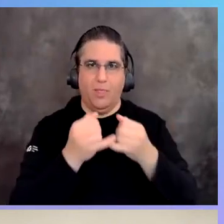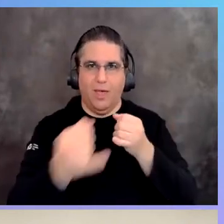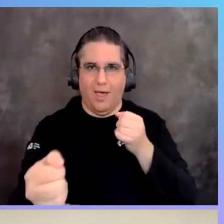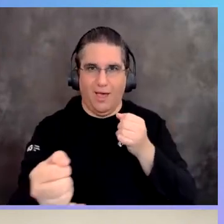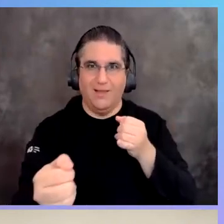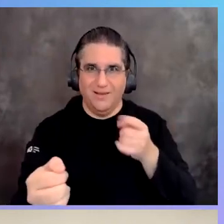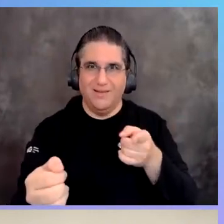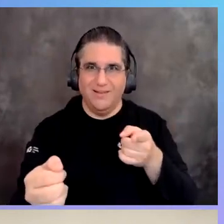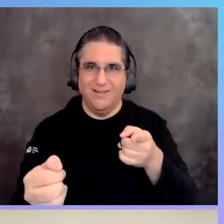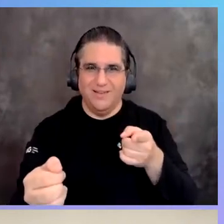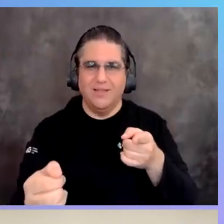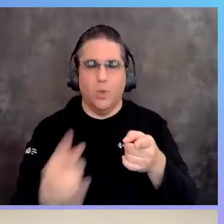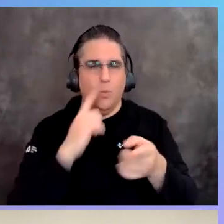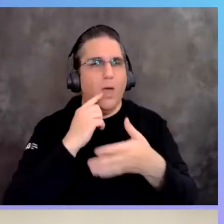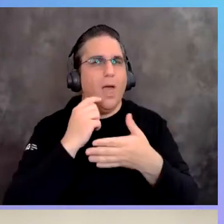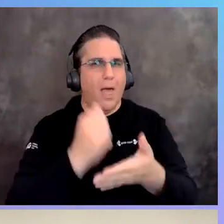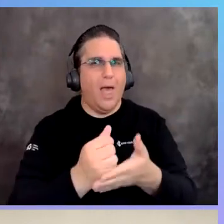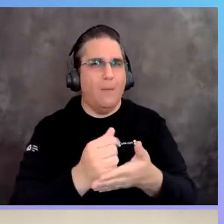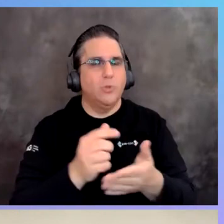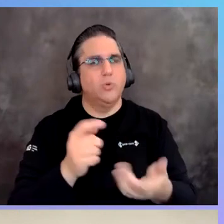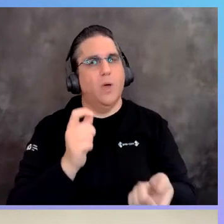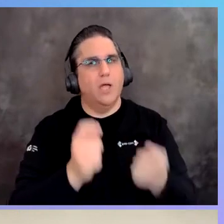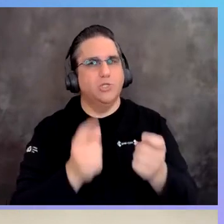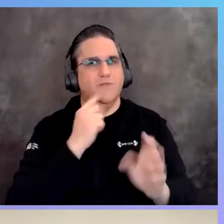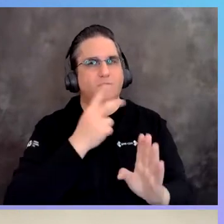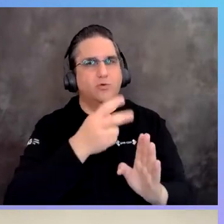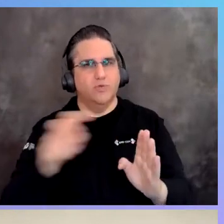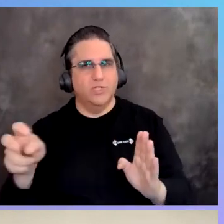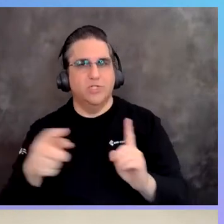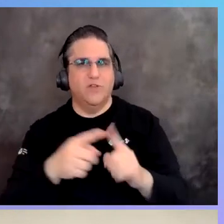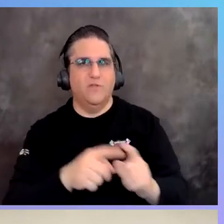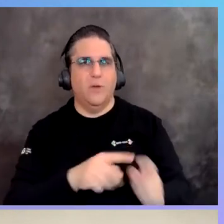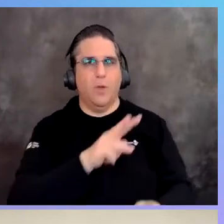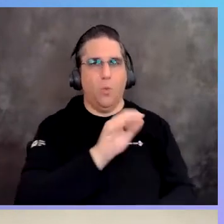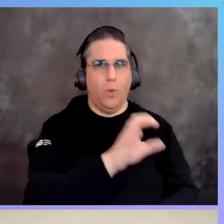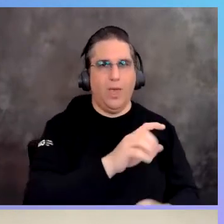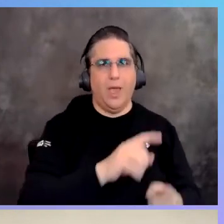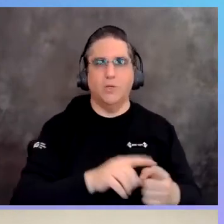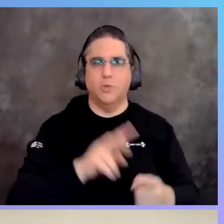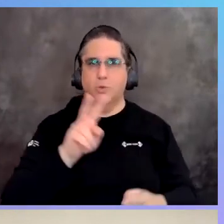comes to adjusting to the transition between 2.2 and the APCA.